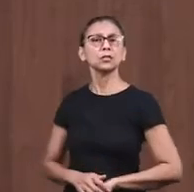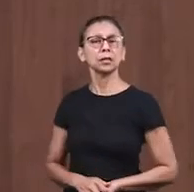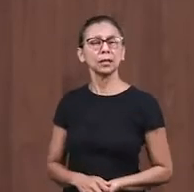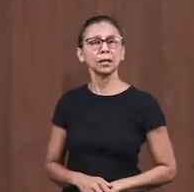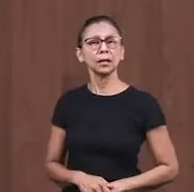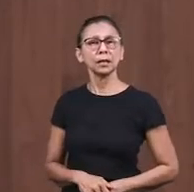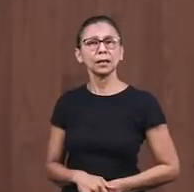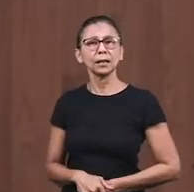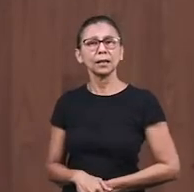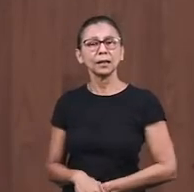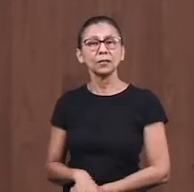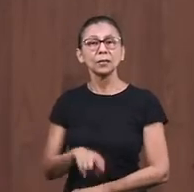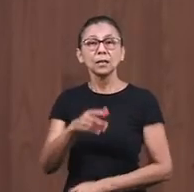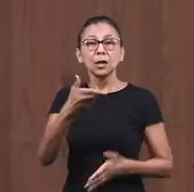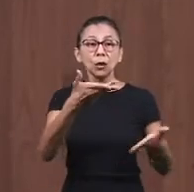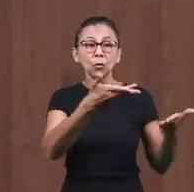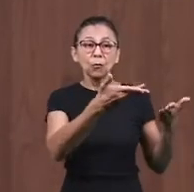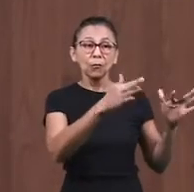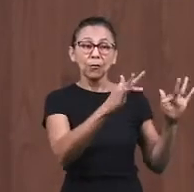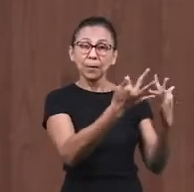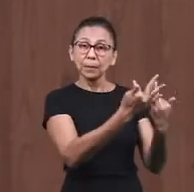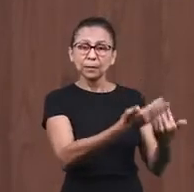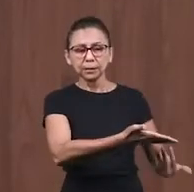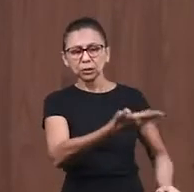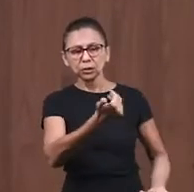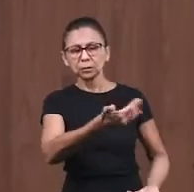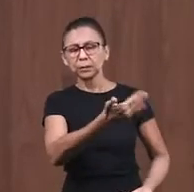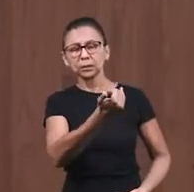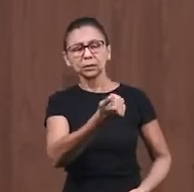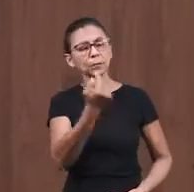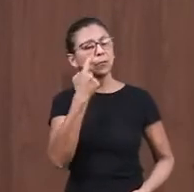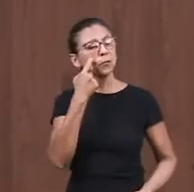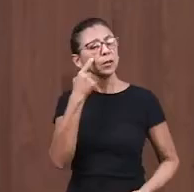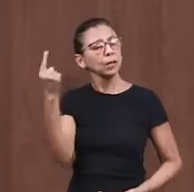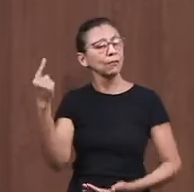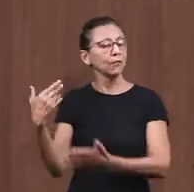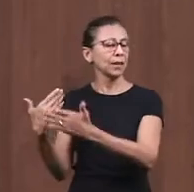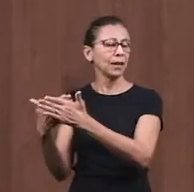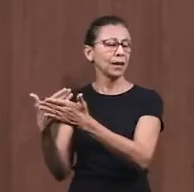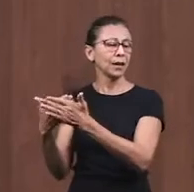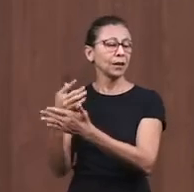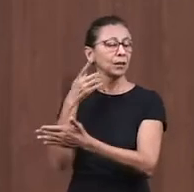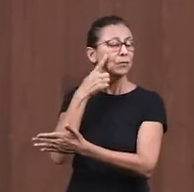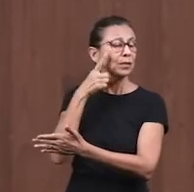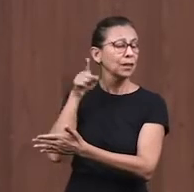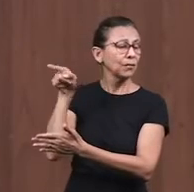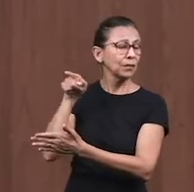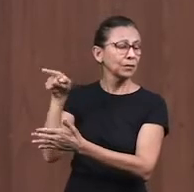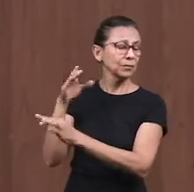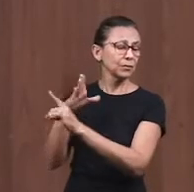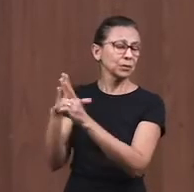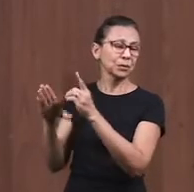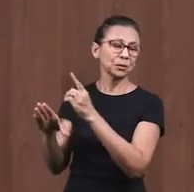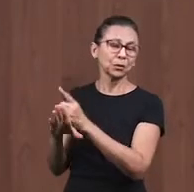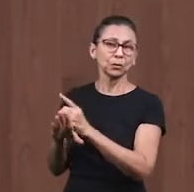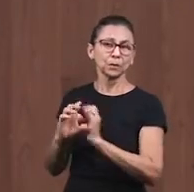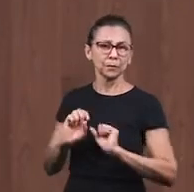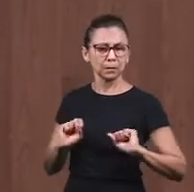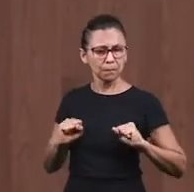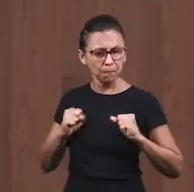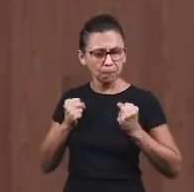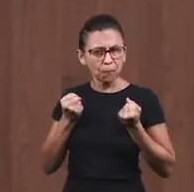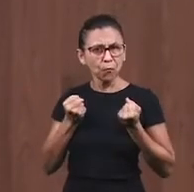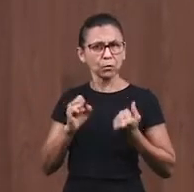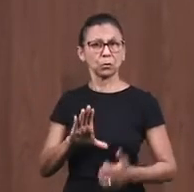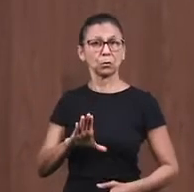Lord. Ask help of your family to take you to church. Listen to the class and pay attention to the service.